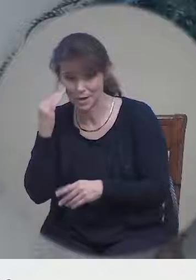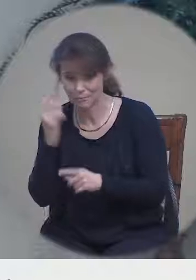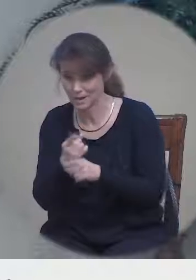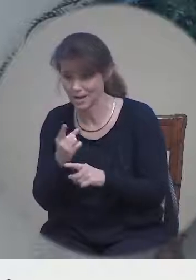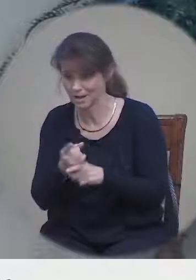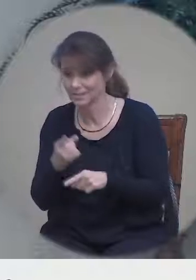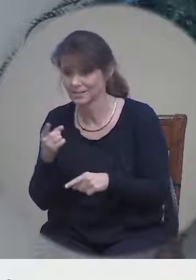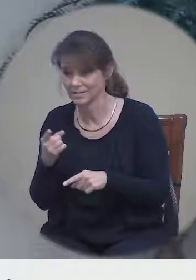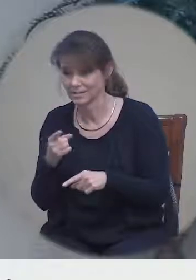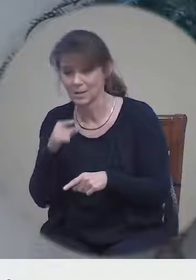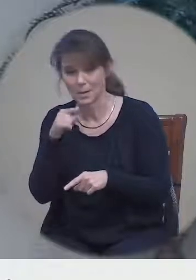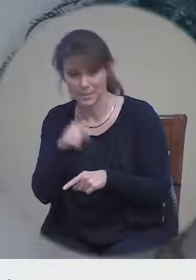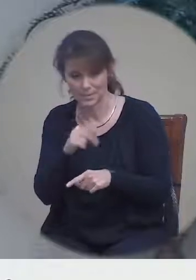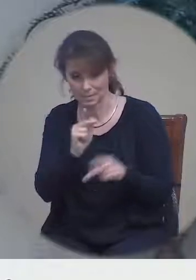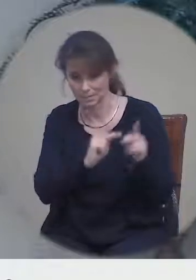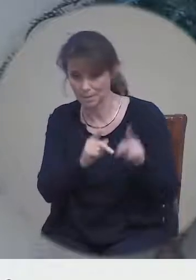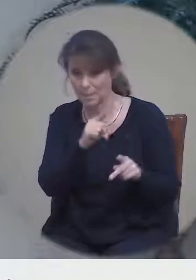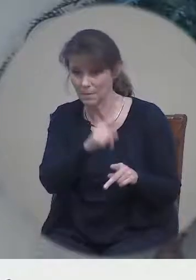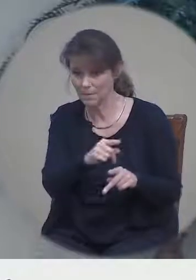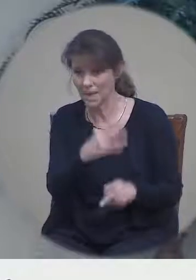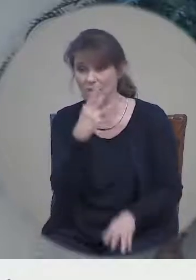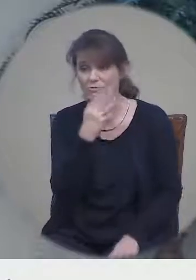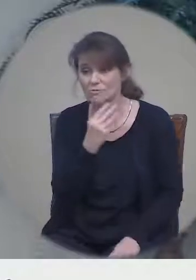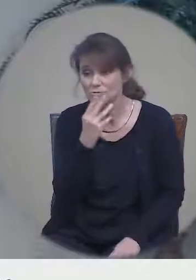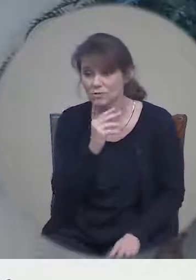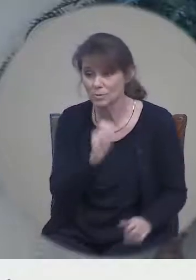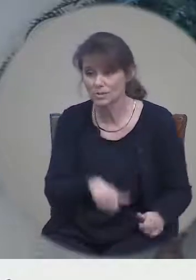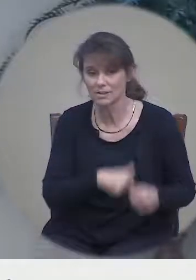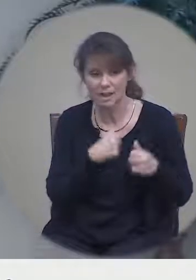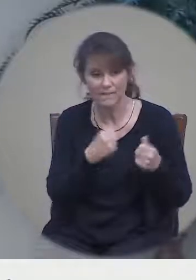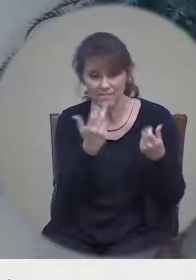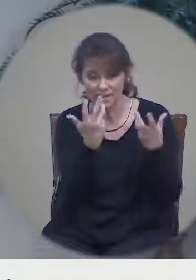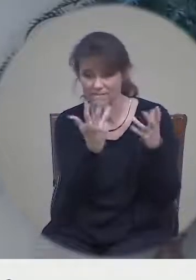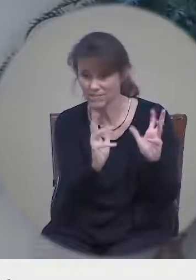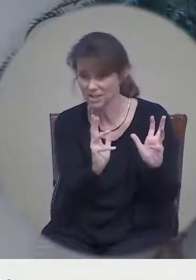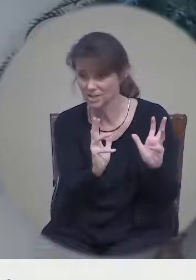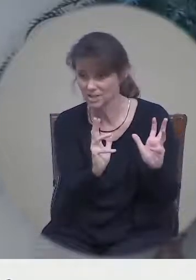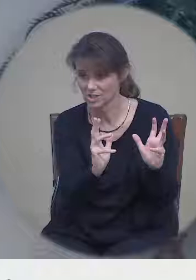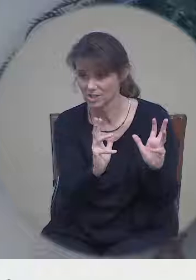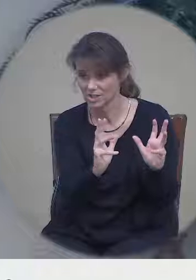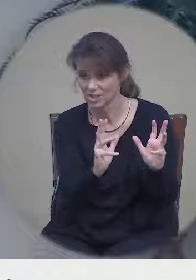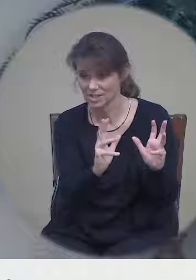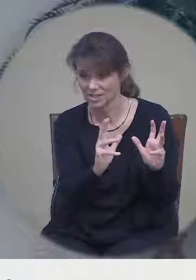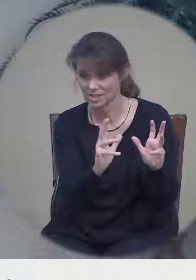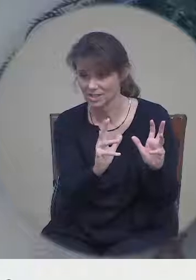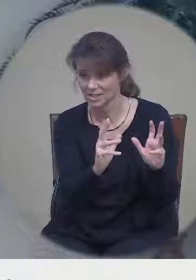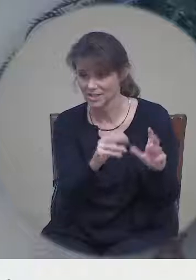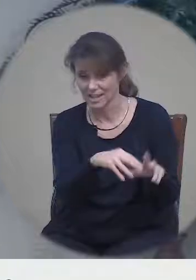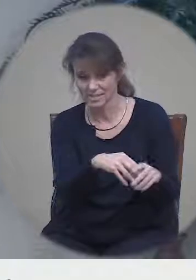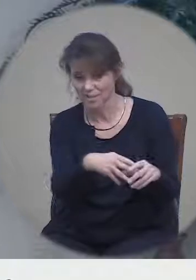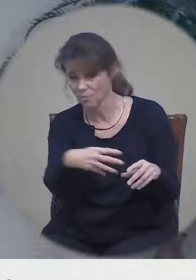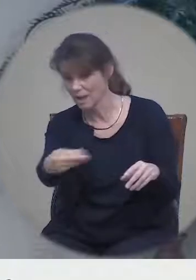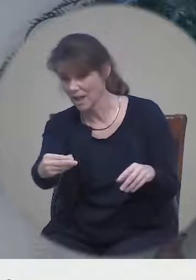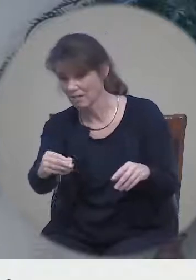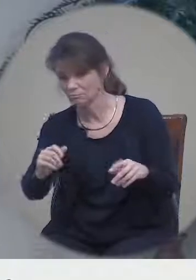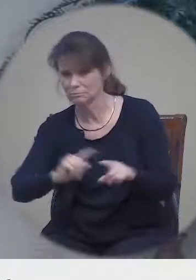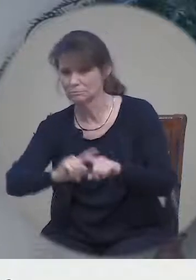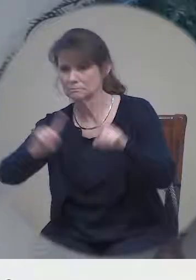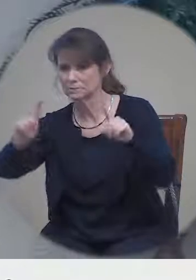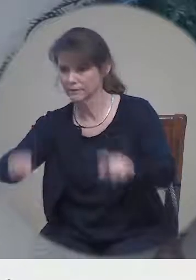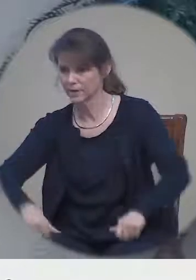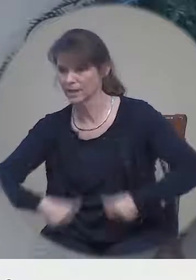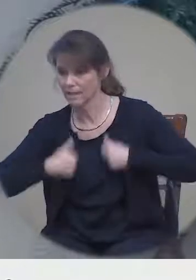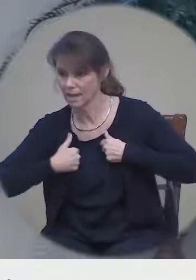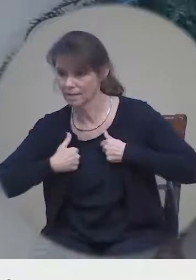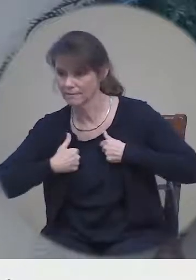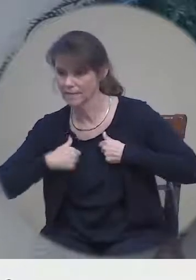left Judaism and entered a world where they were shunned. He said, don't stop entertaining. What